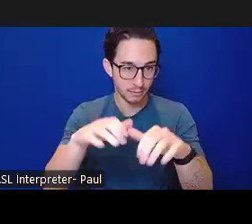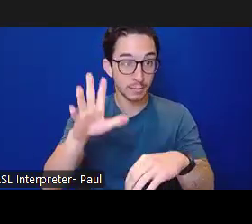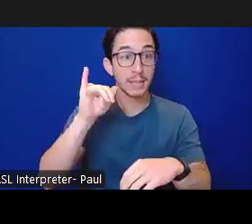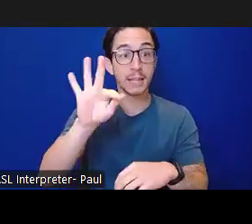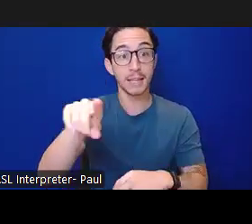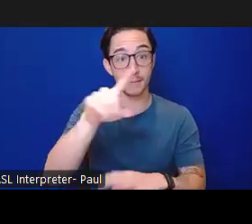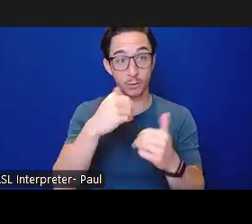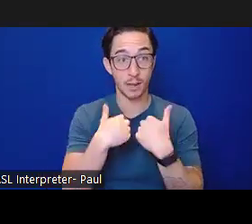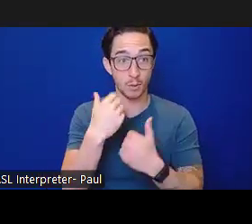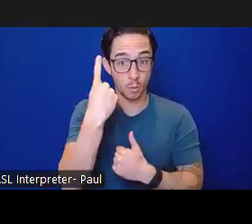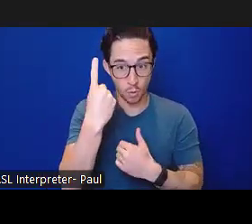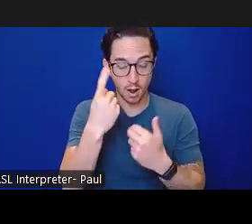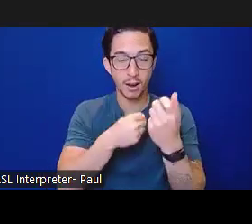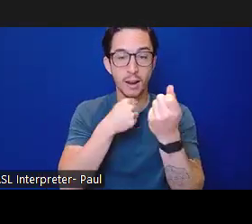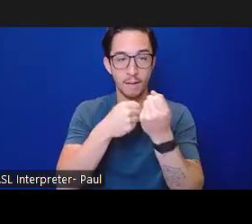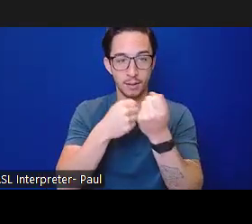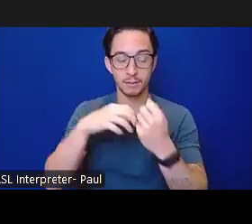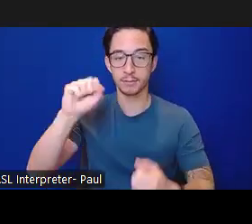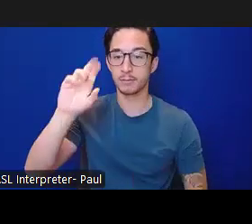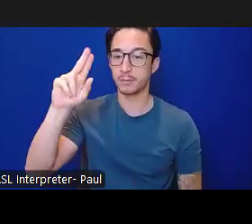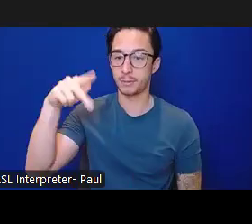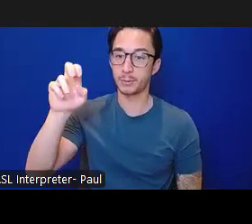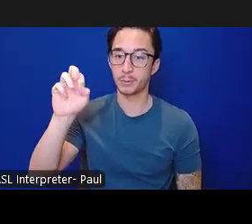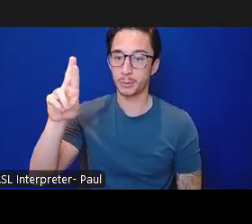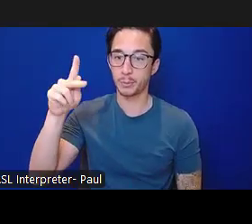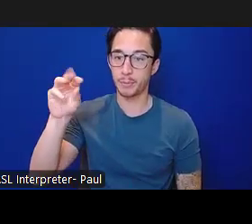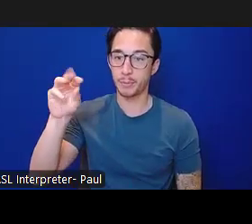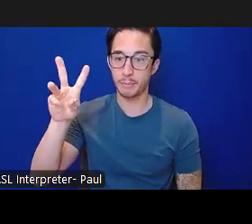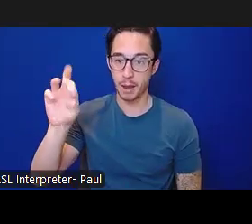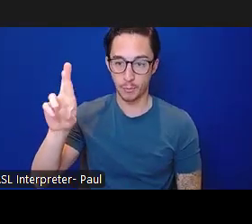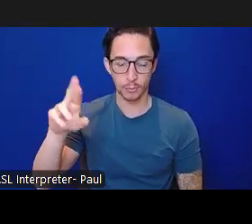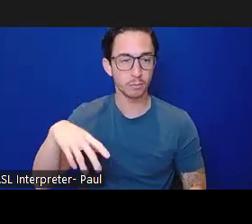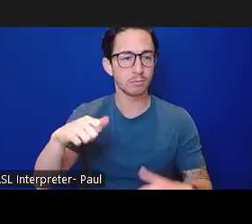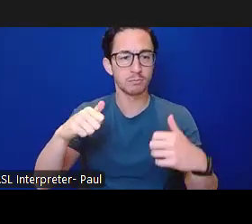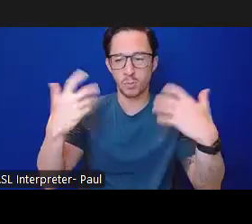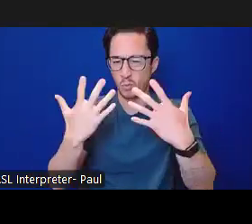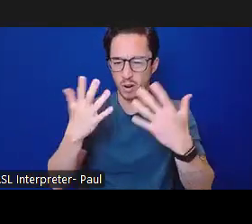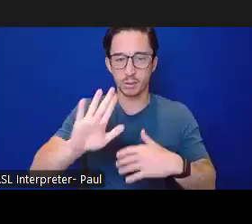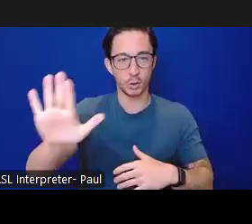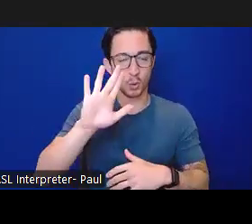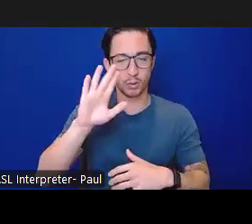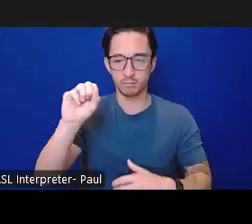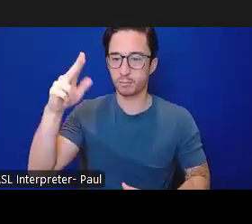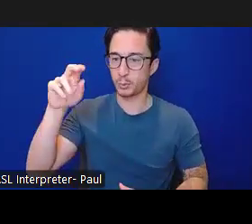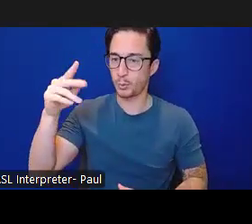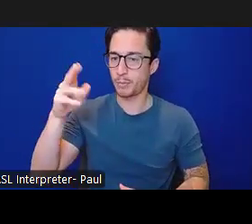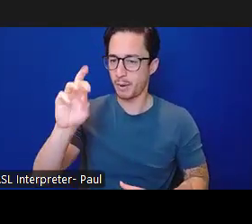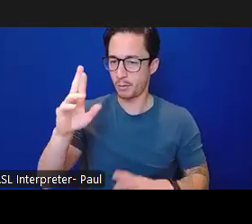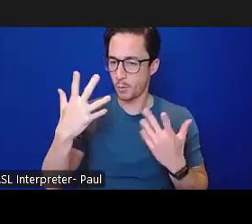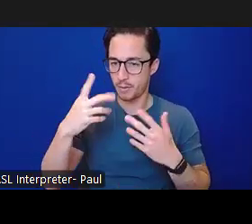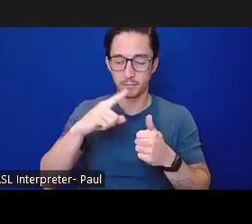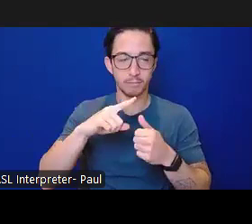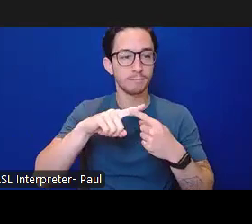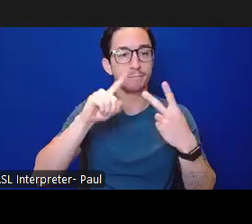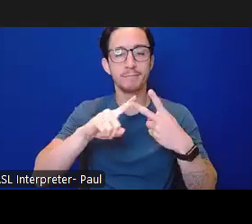one advocacy superpower, what would it be and how would you use it?